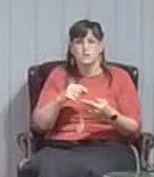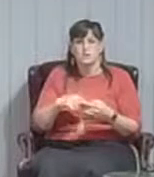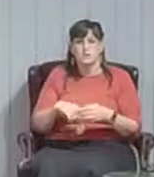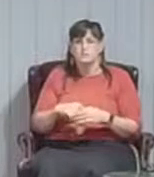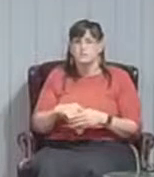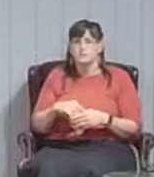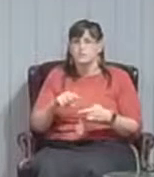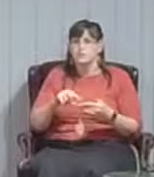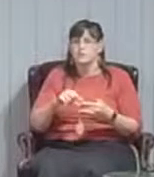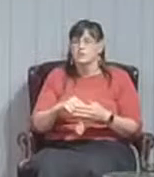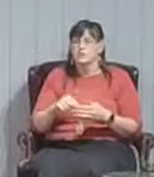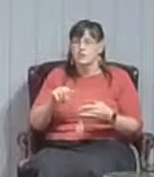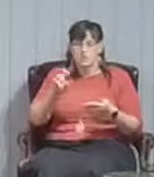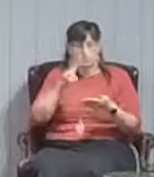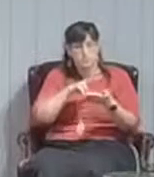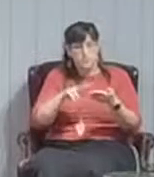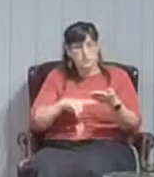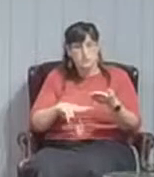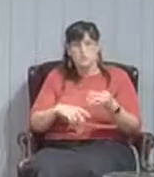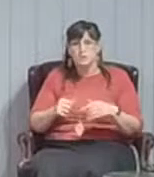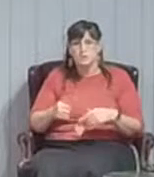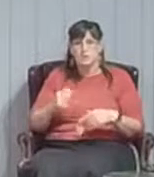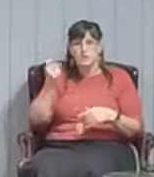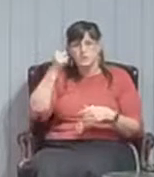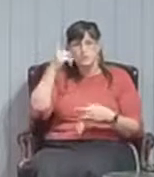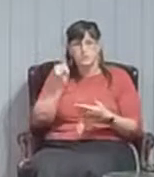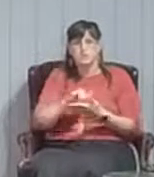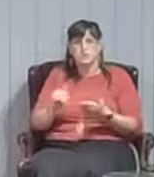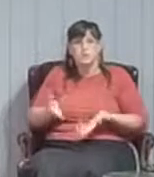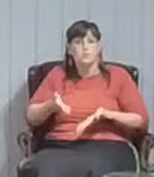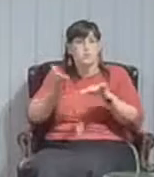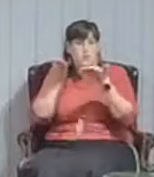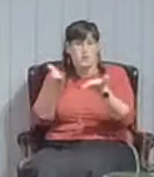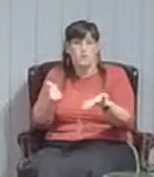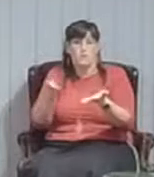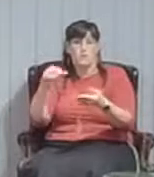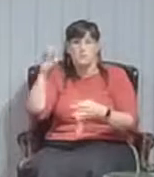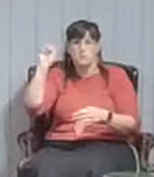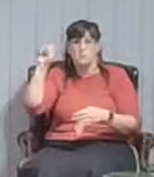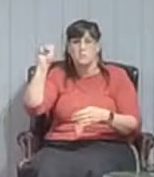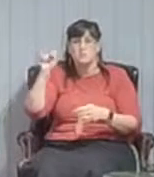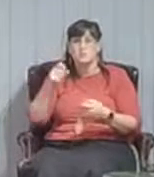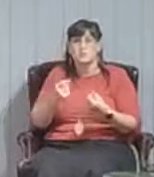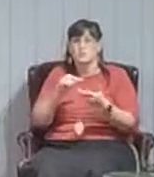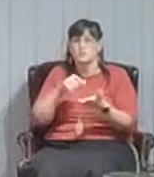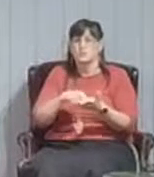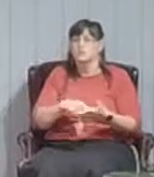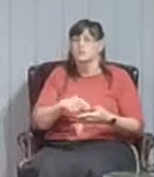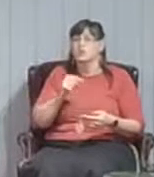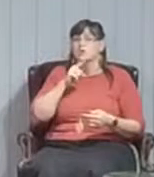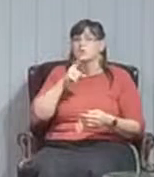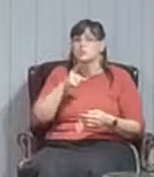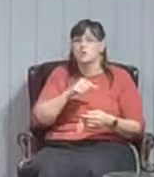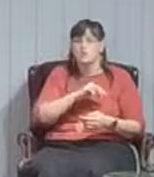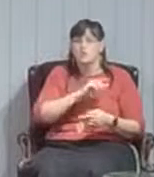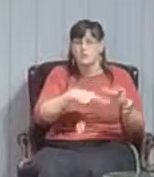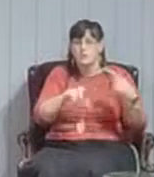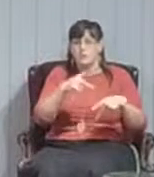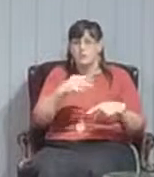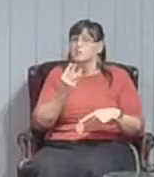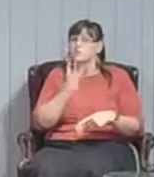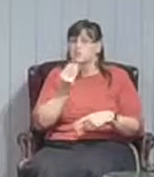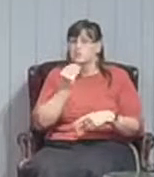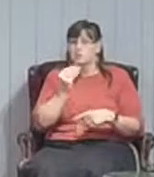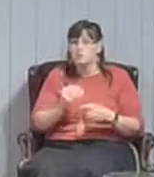to investigate, he realizes they've been given permission to do this. So they're going to appeal, the Jews are going